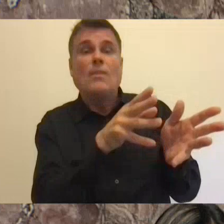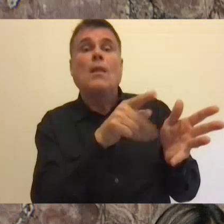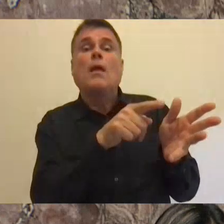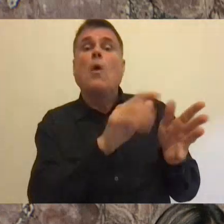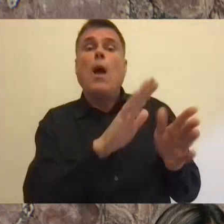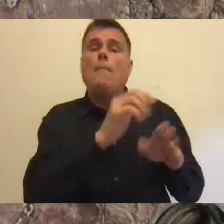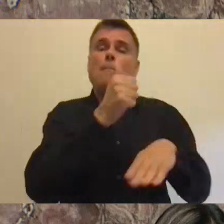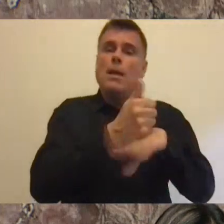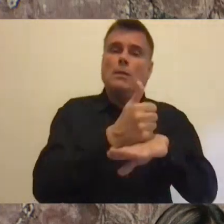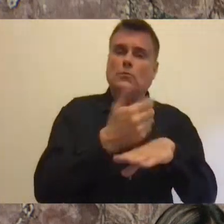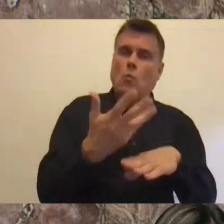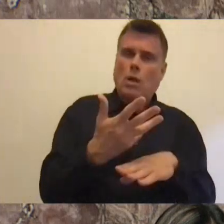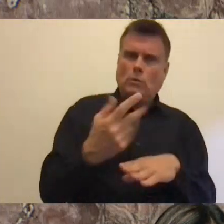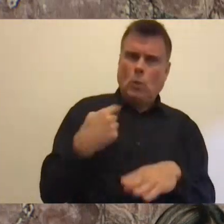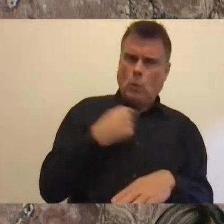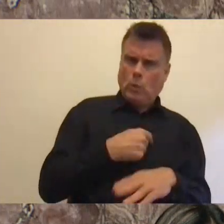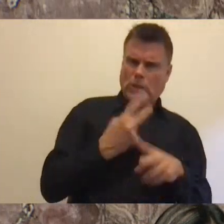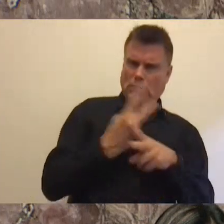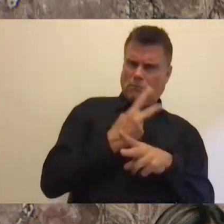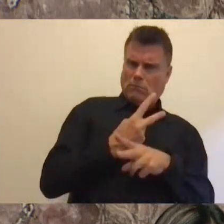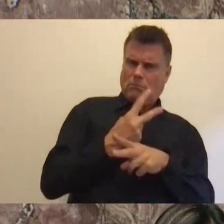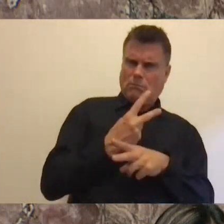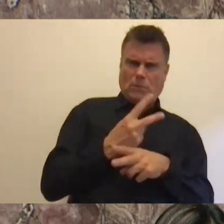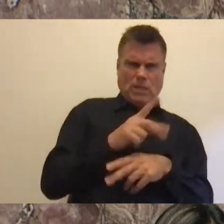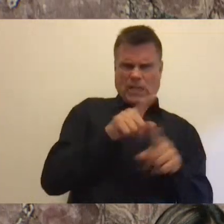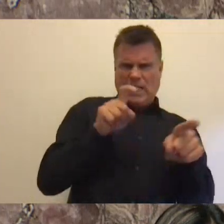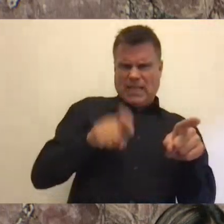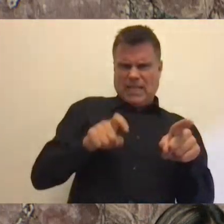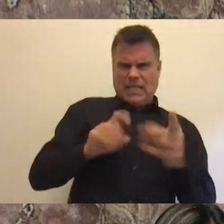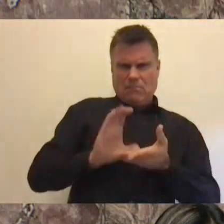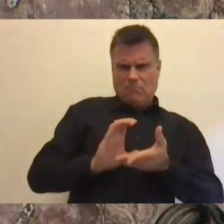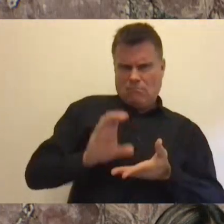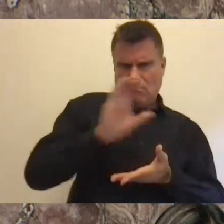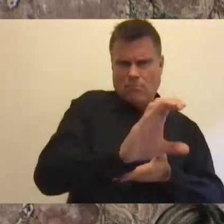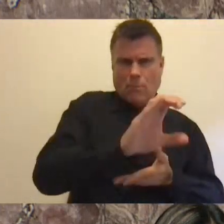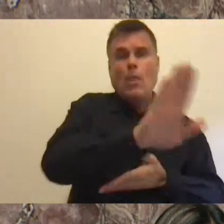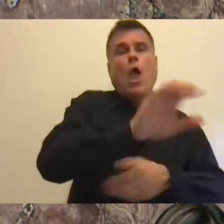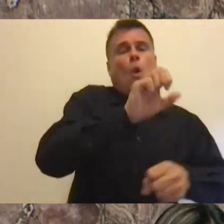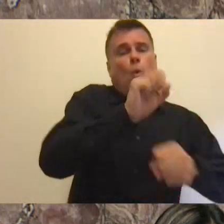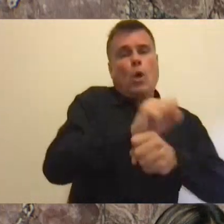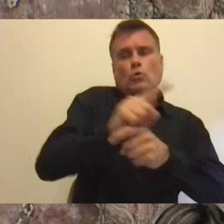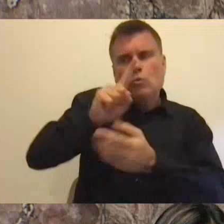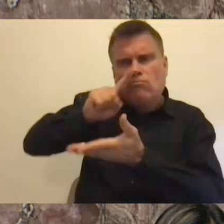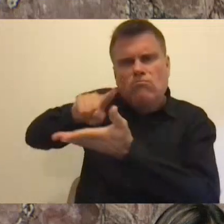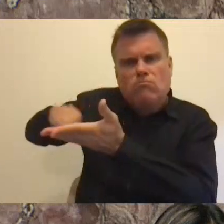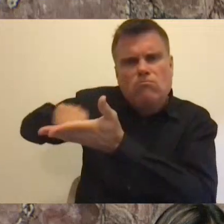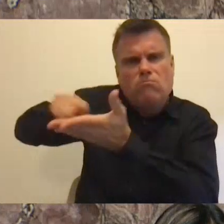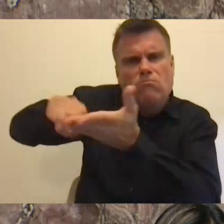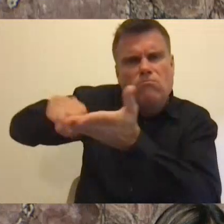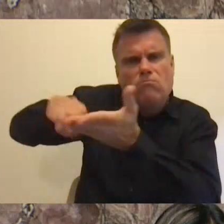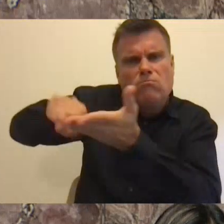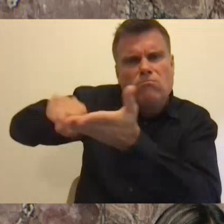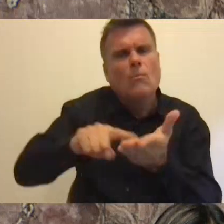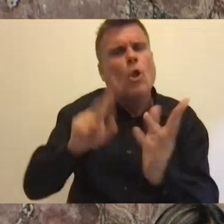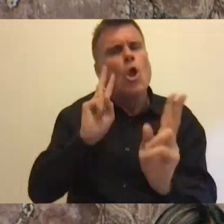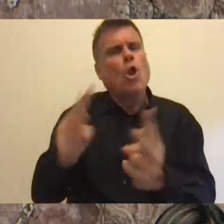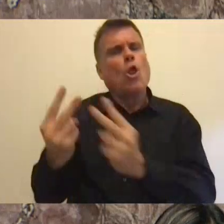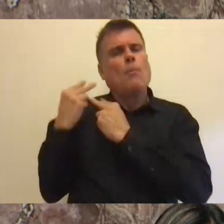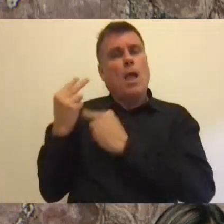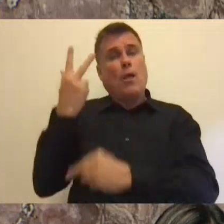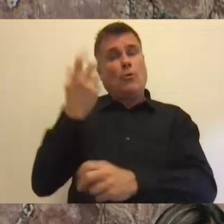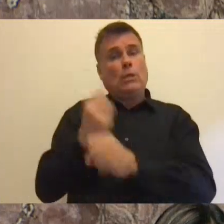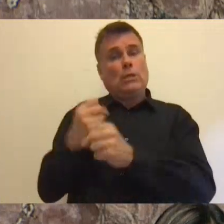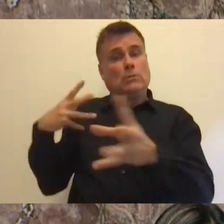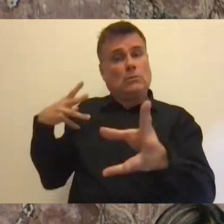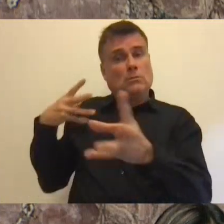Speaker. And the amount is based on a rolling average over the last 3 years. And it started off, as the member said, at 900,000, but what we have